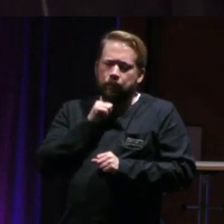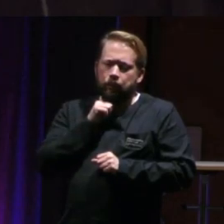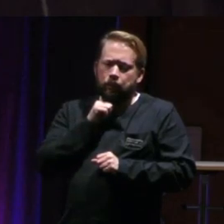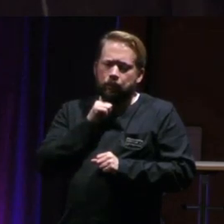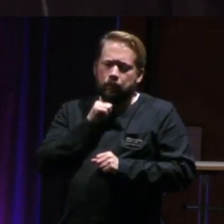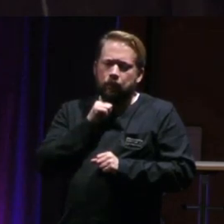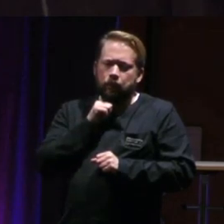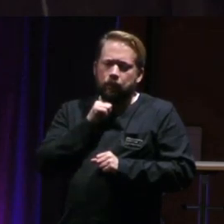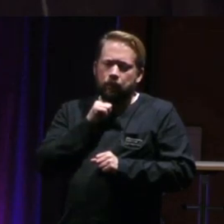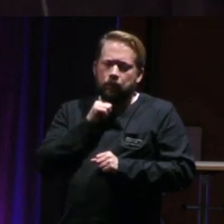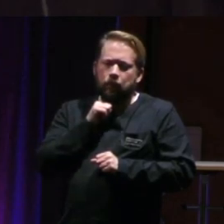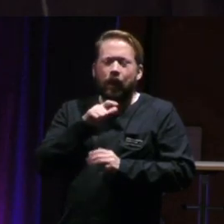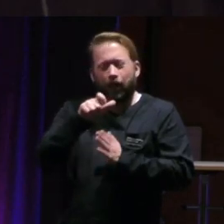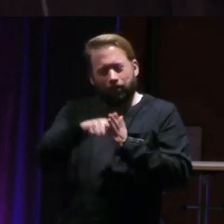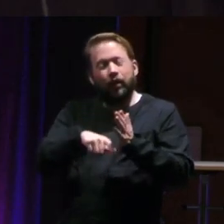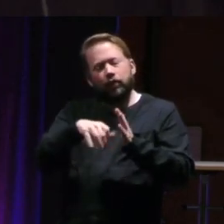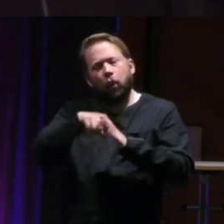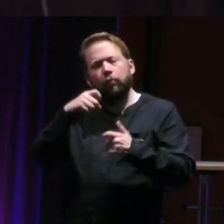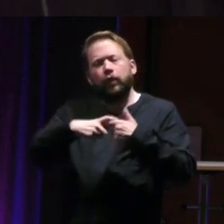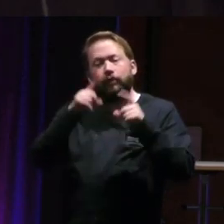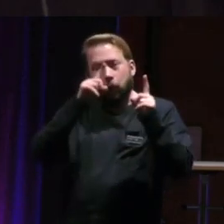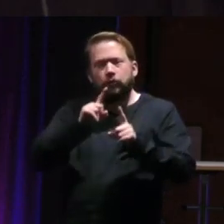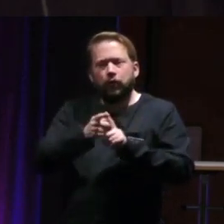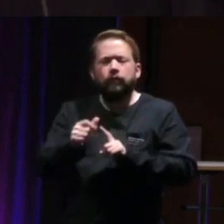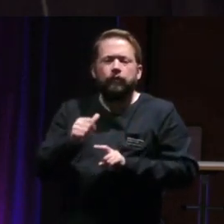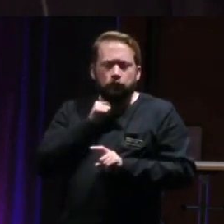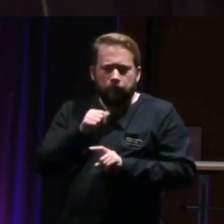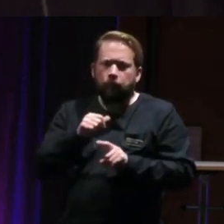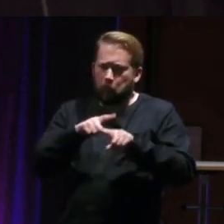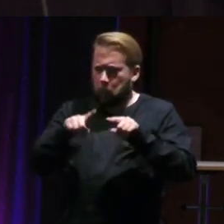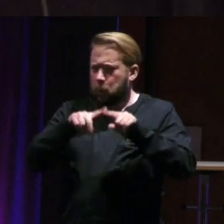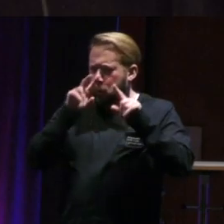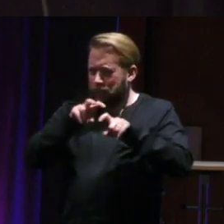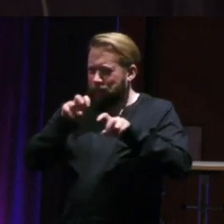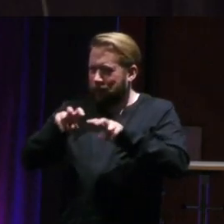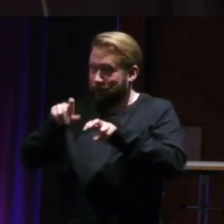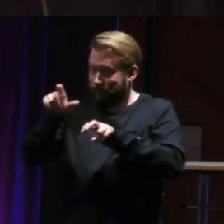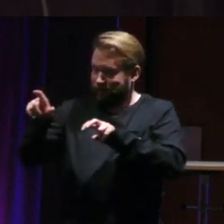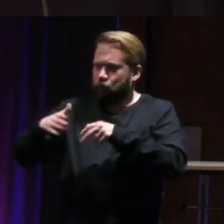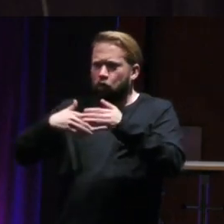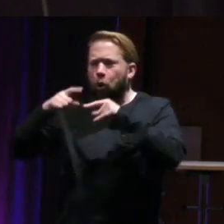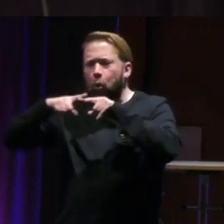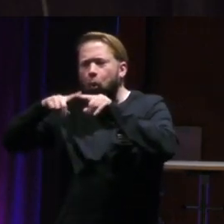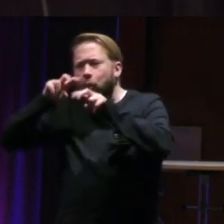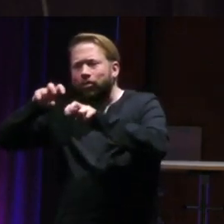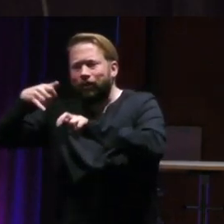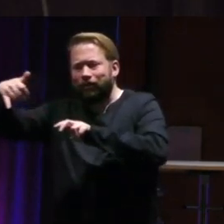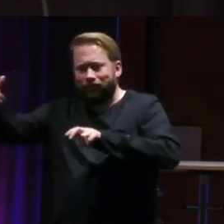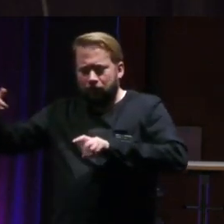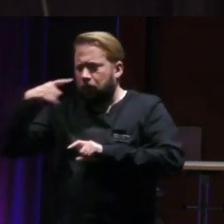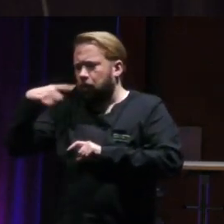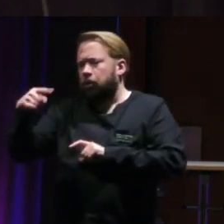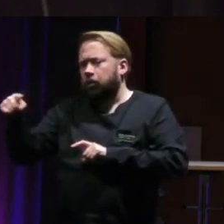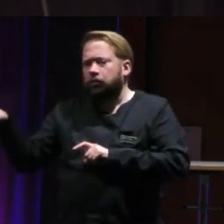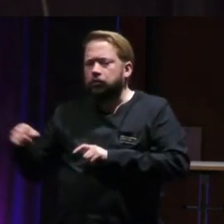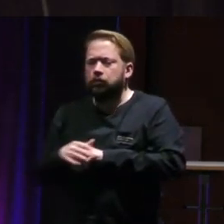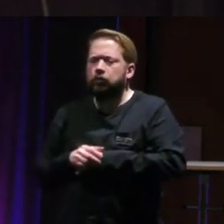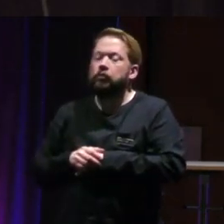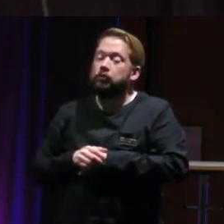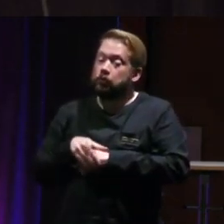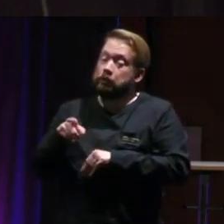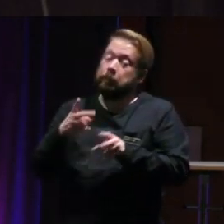like the cooker of Putin, and his business. Mm. So it's a method which he